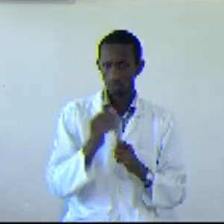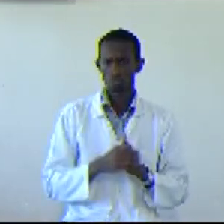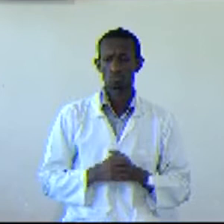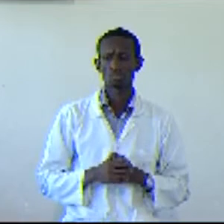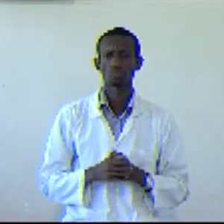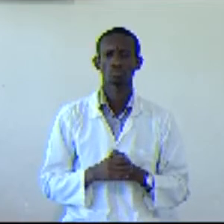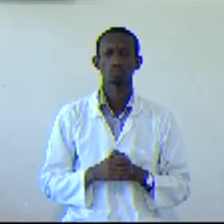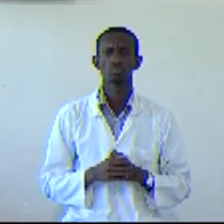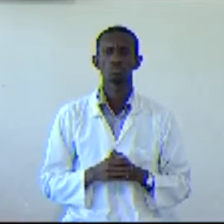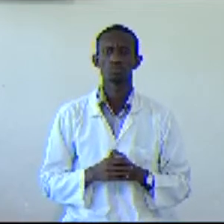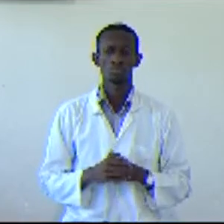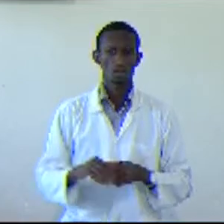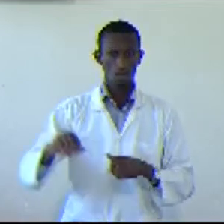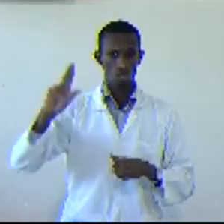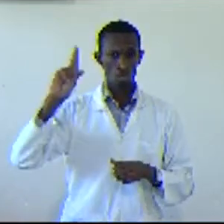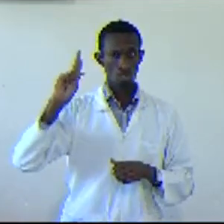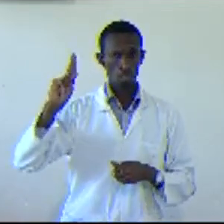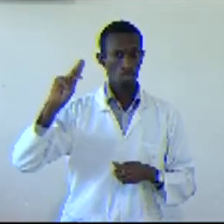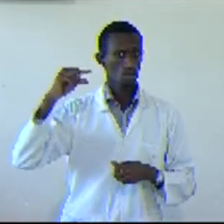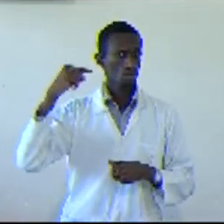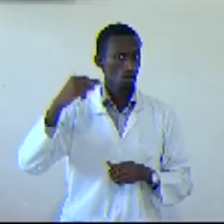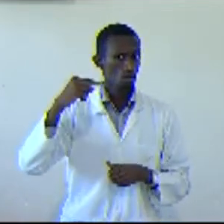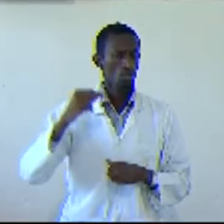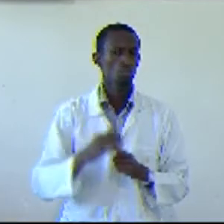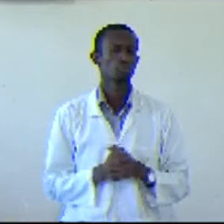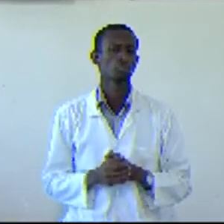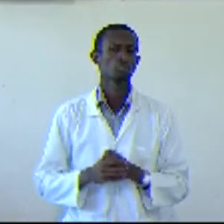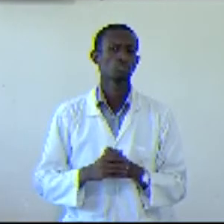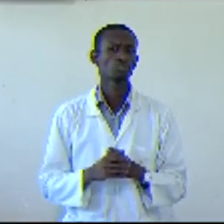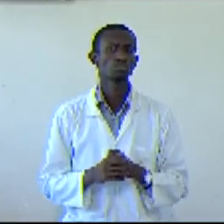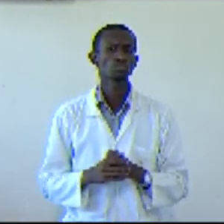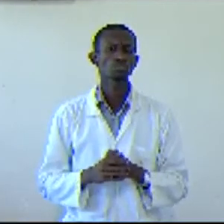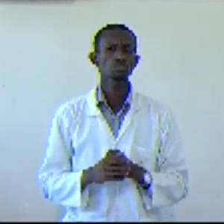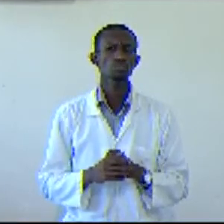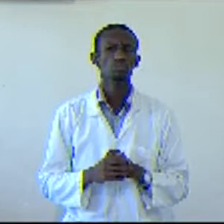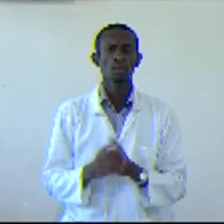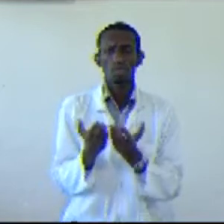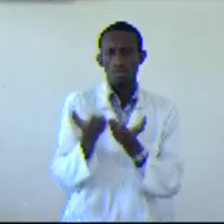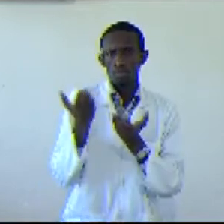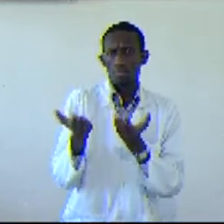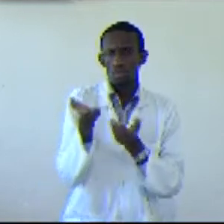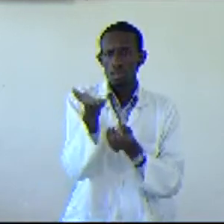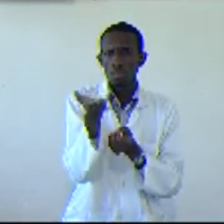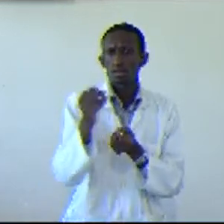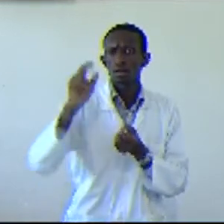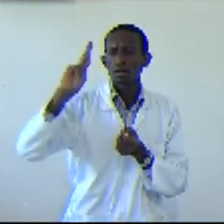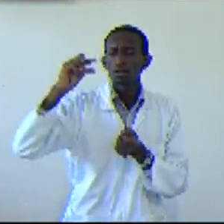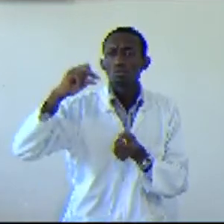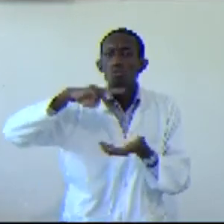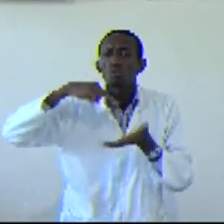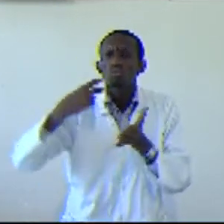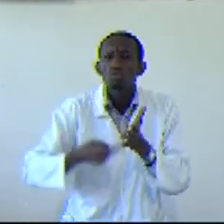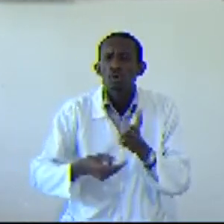is kilogram meter per second. Why? Because as what you see, we have linear momentum equals